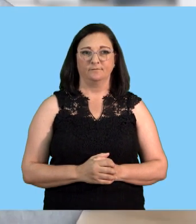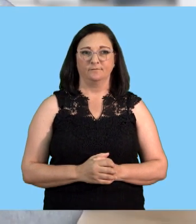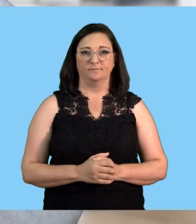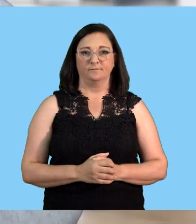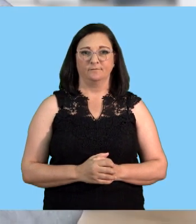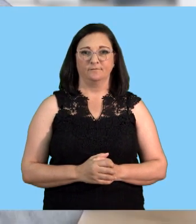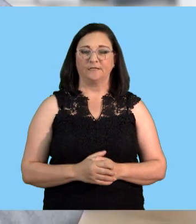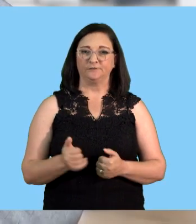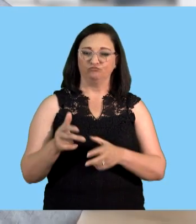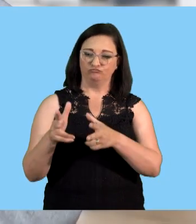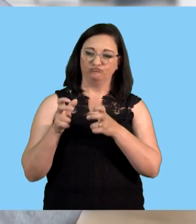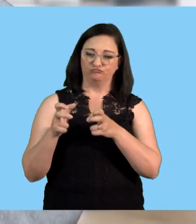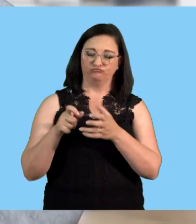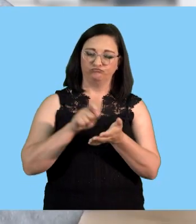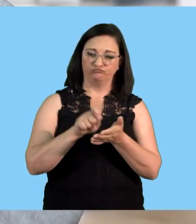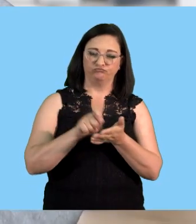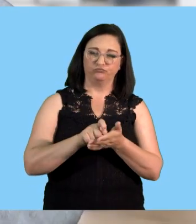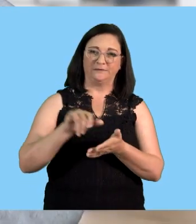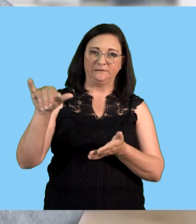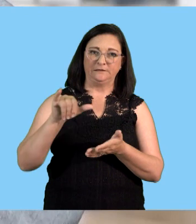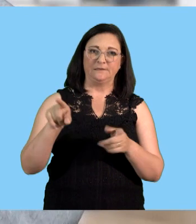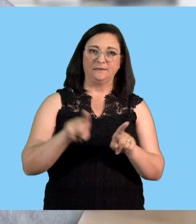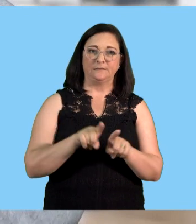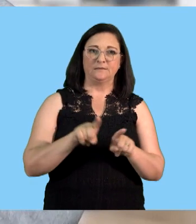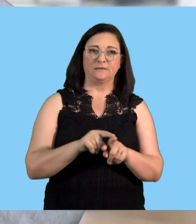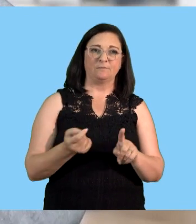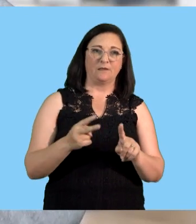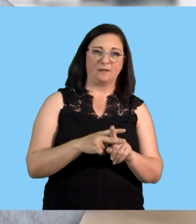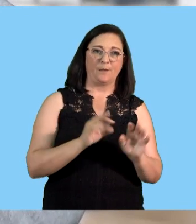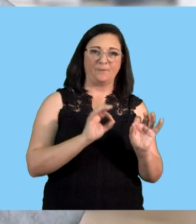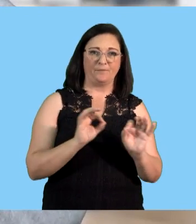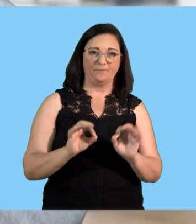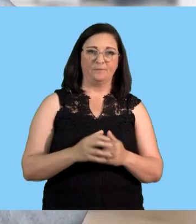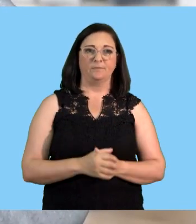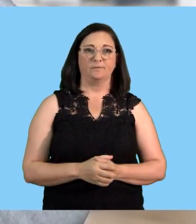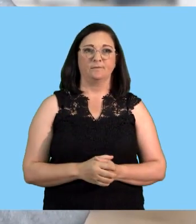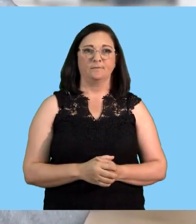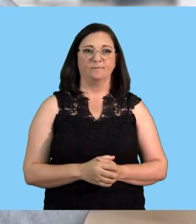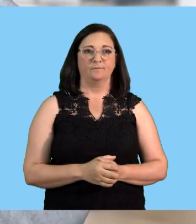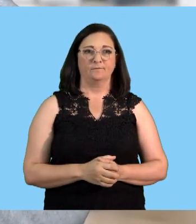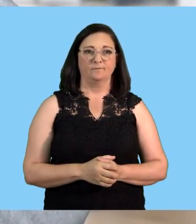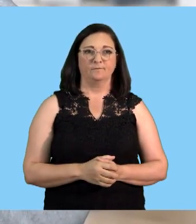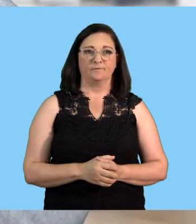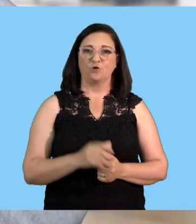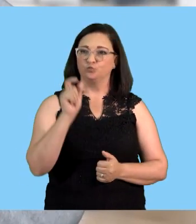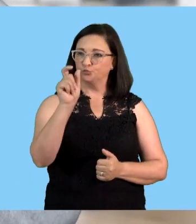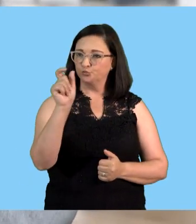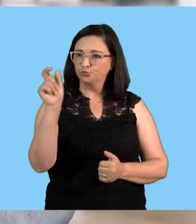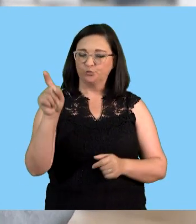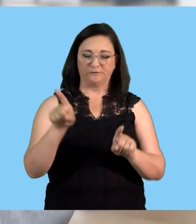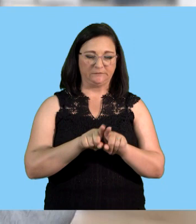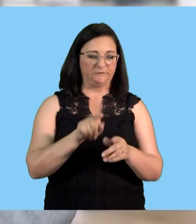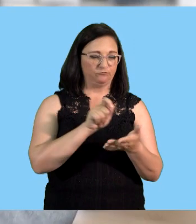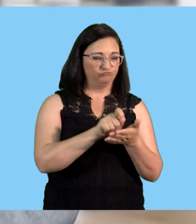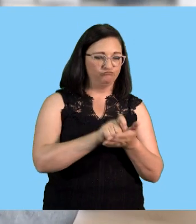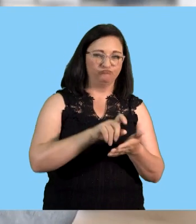All right, so we've quoted the placement procedure that is applicable to AHS. As you can see, I've taken it word for